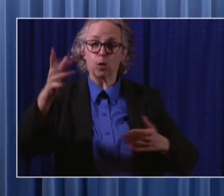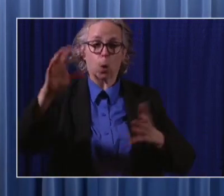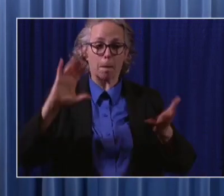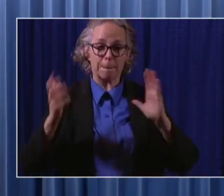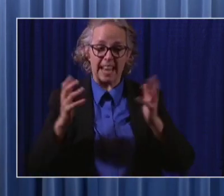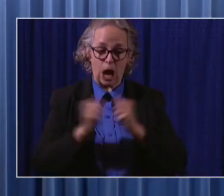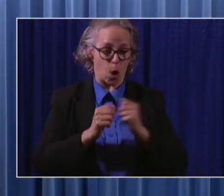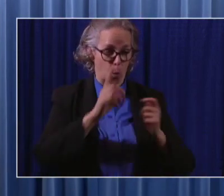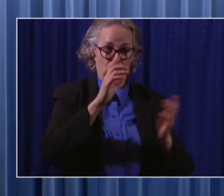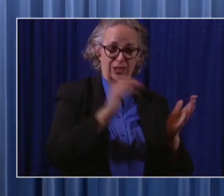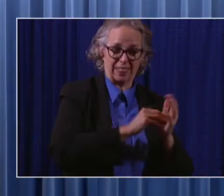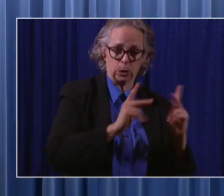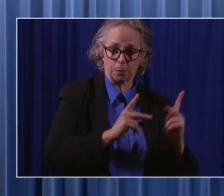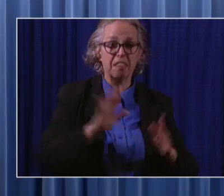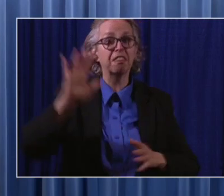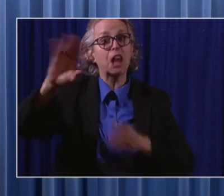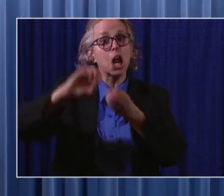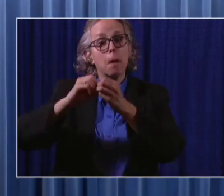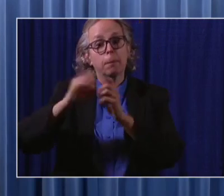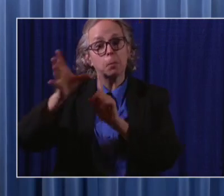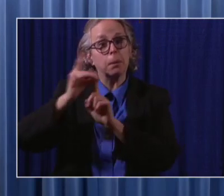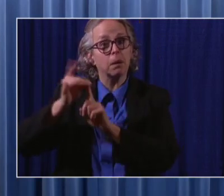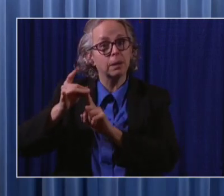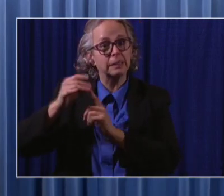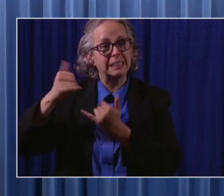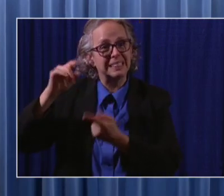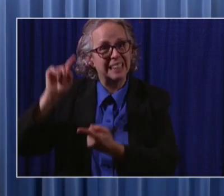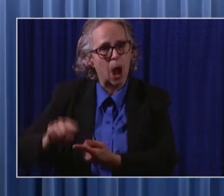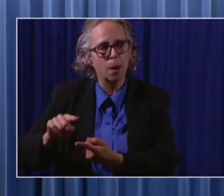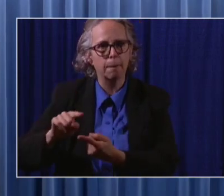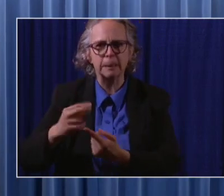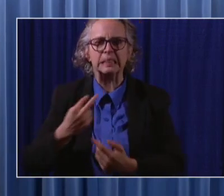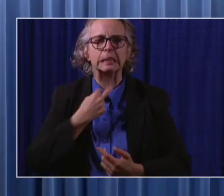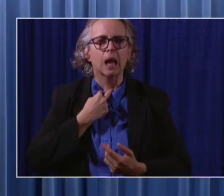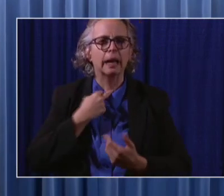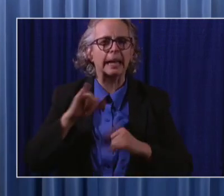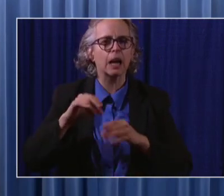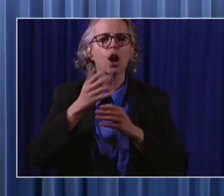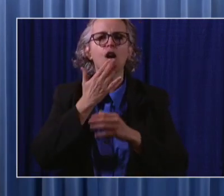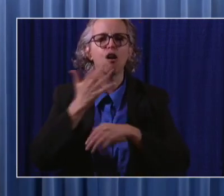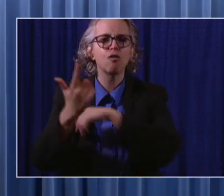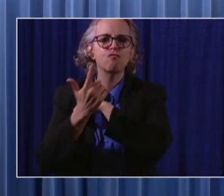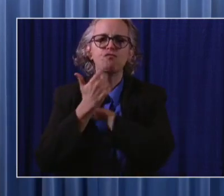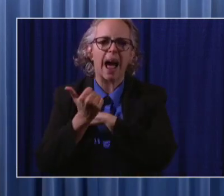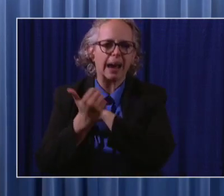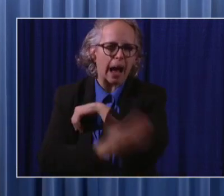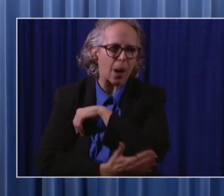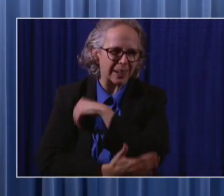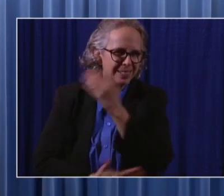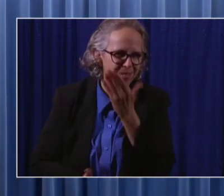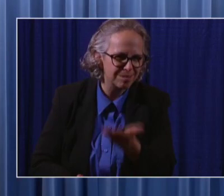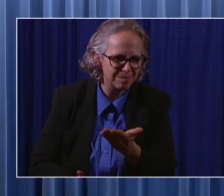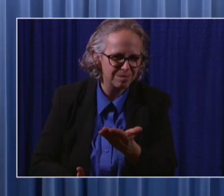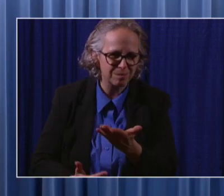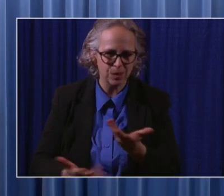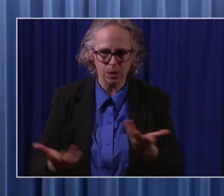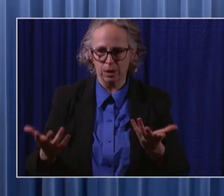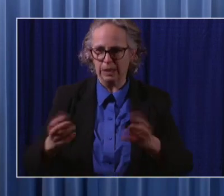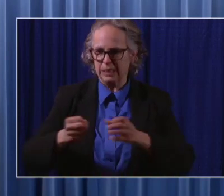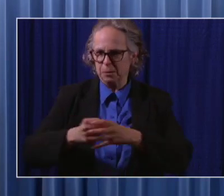Red, though, for the fifth week. They haven't had large outbreaks, but many of their cases are tied to smaller events in Cuyahoga County: